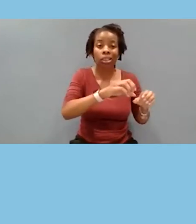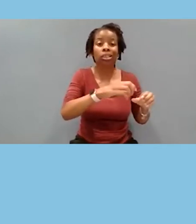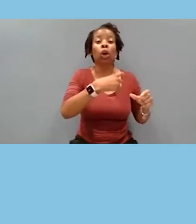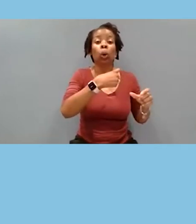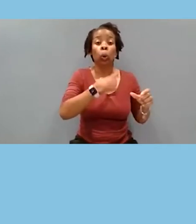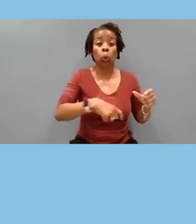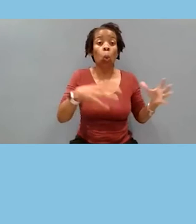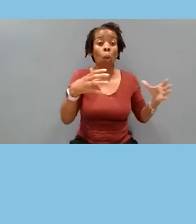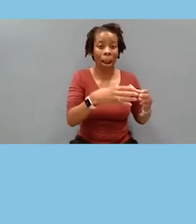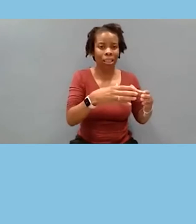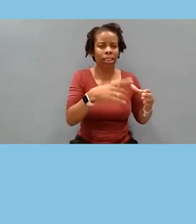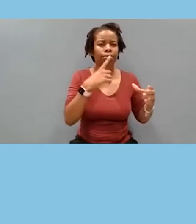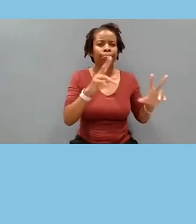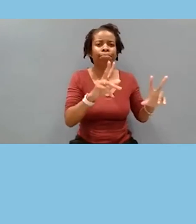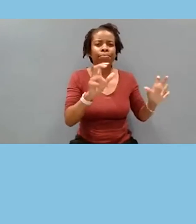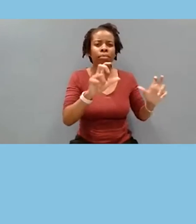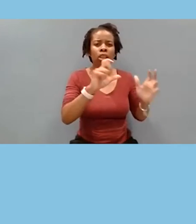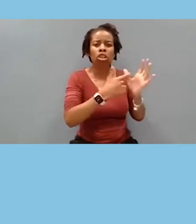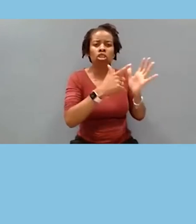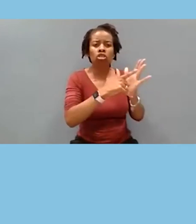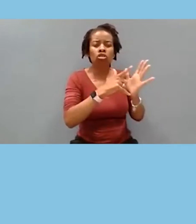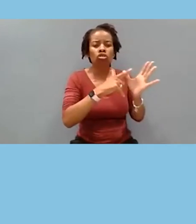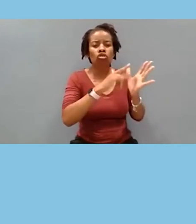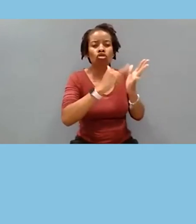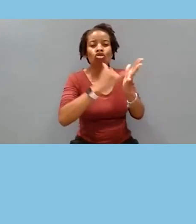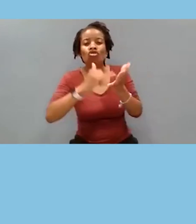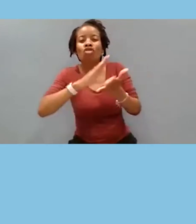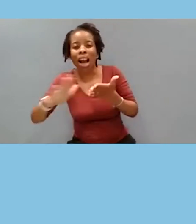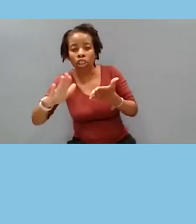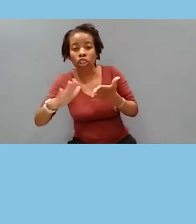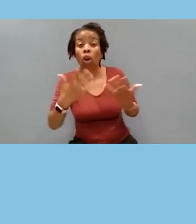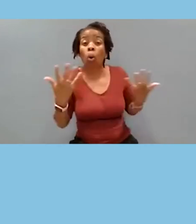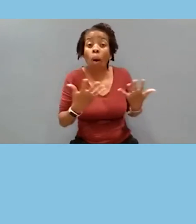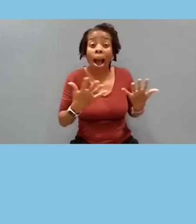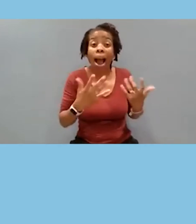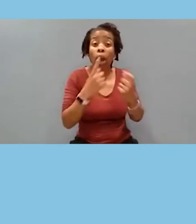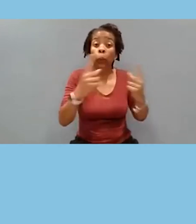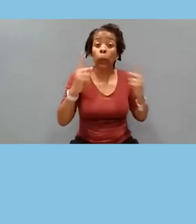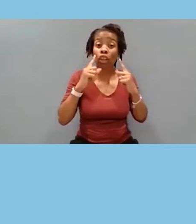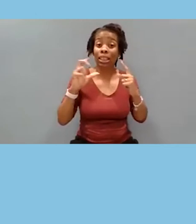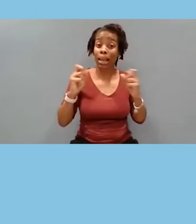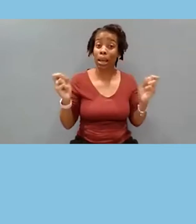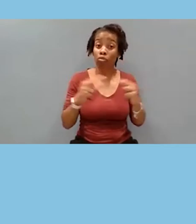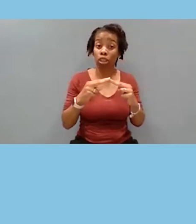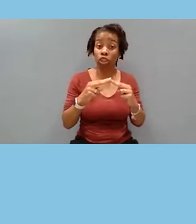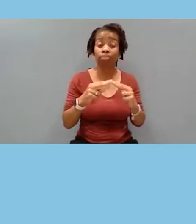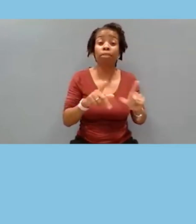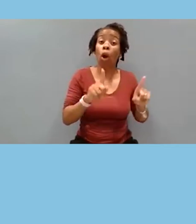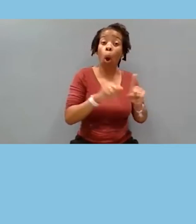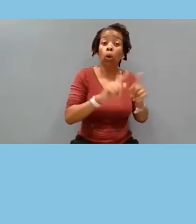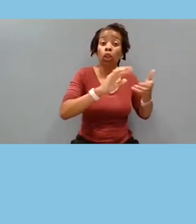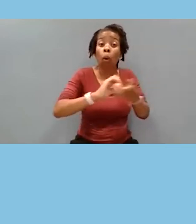as CRASH, which always sounds, I think, quite exciting, at the University of Cambridge. Louise is also a visiting fellow at the London